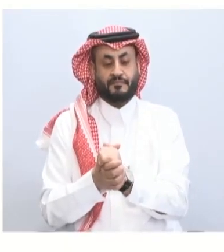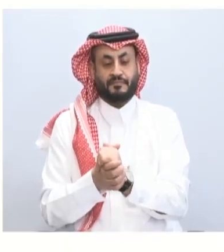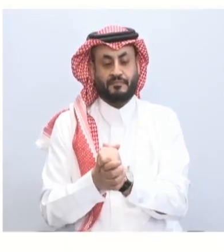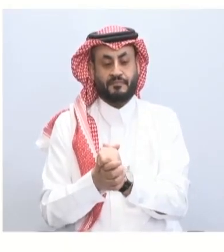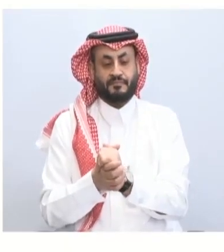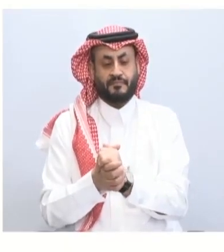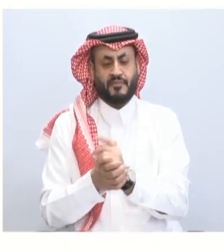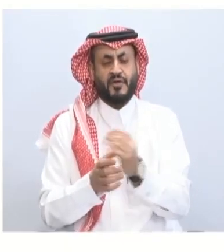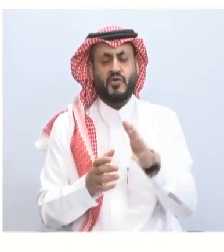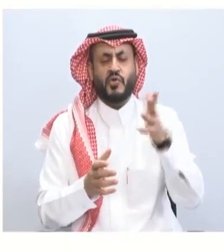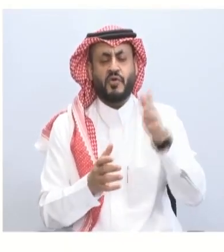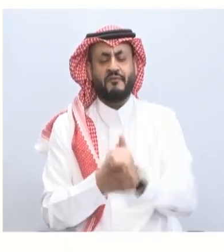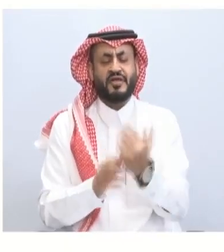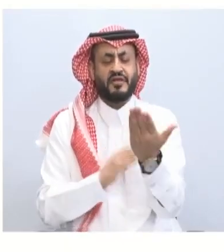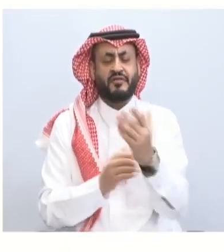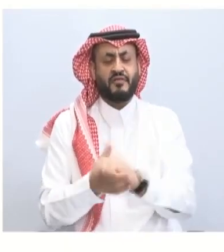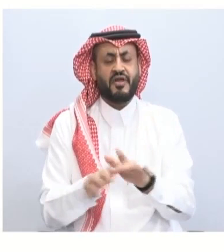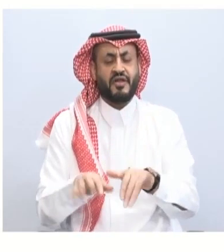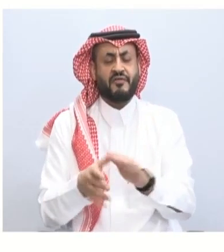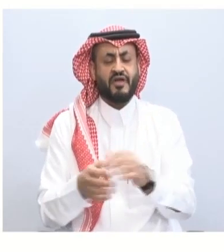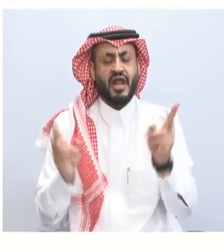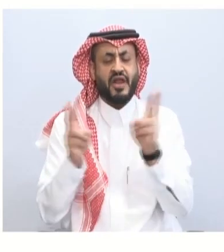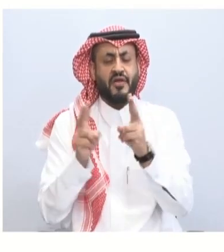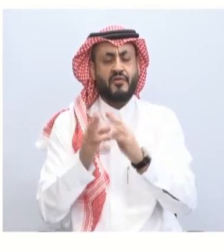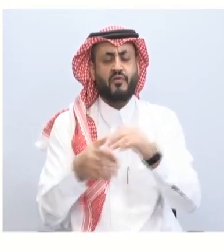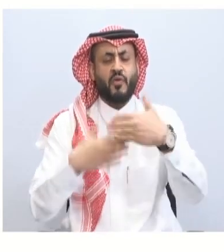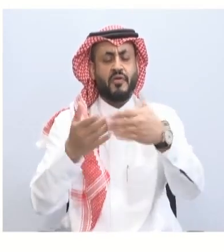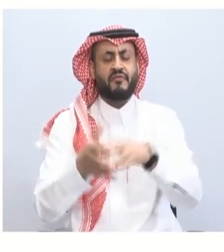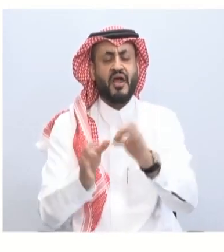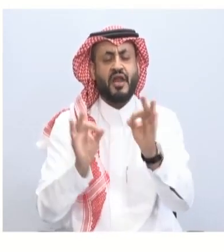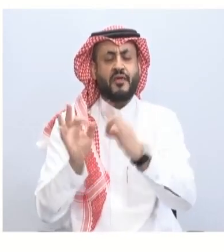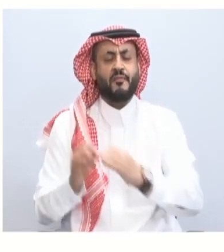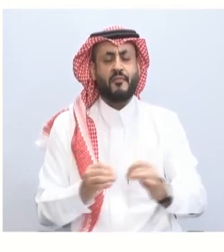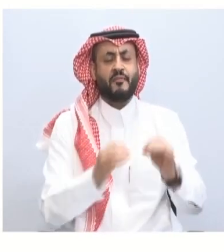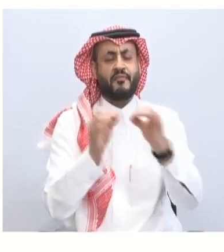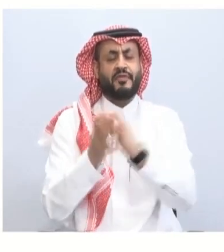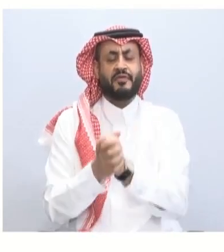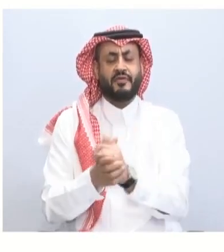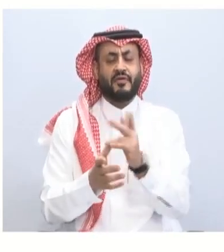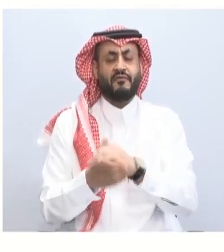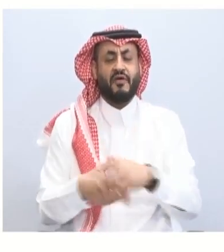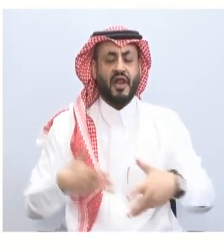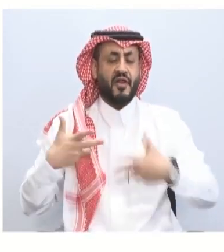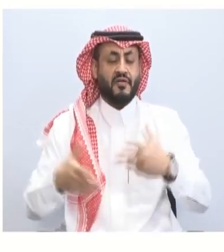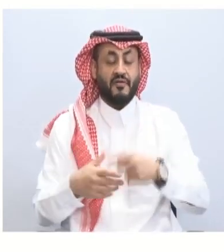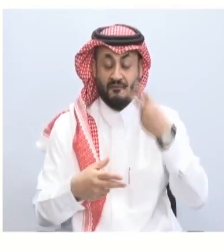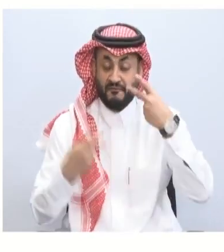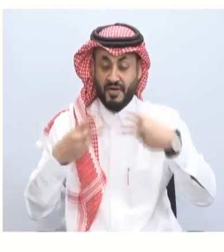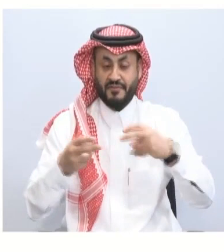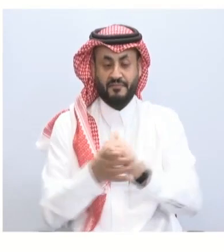Recent research on the impact of online communication across cultures in Europe has revealed some very interesting findings.